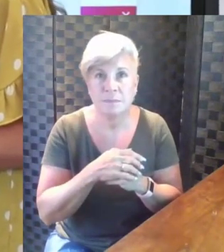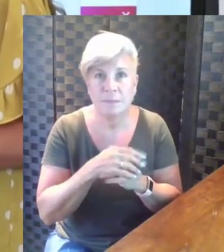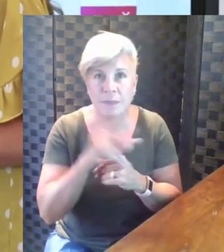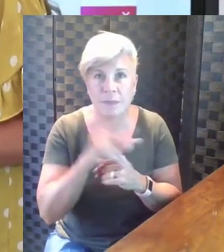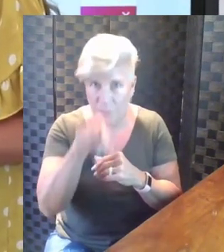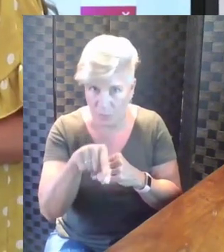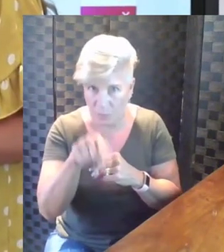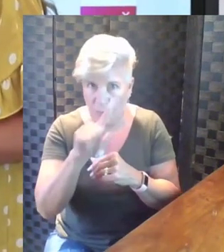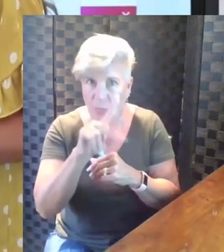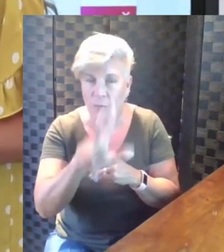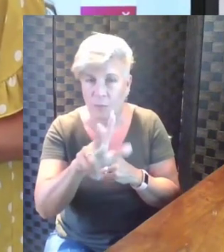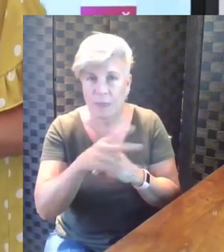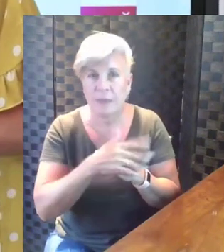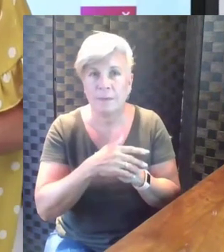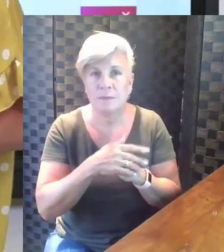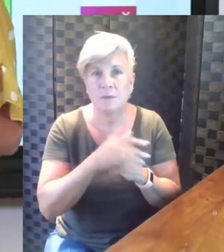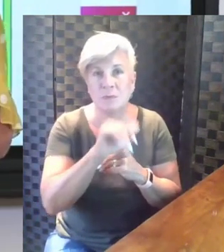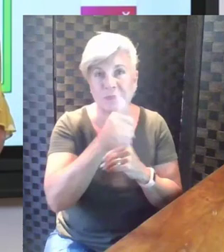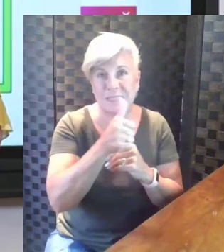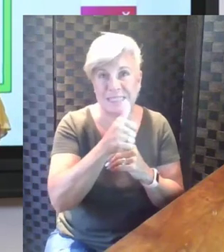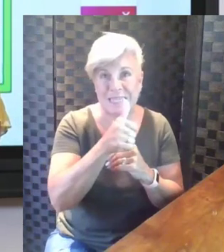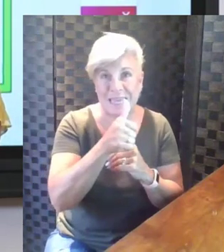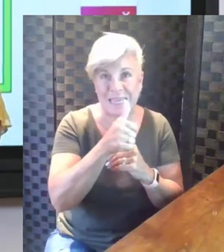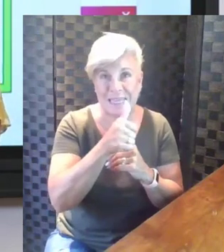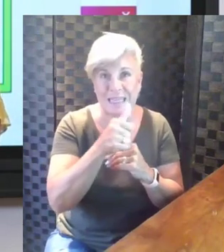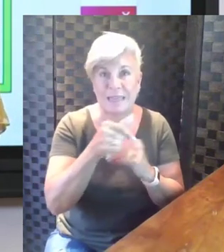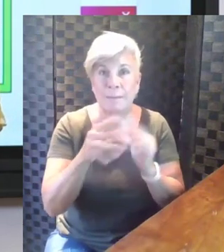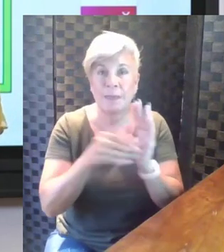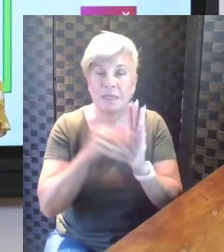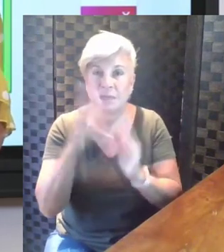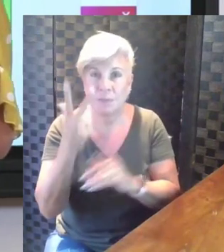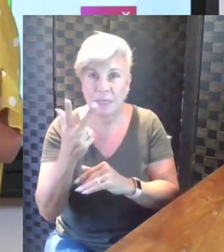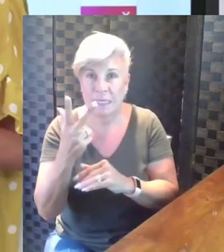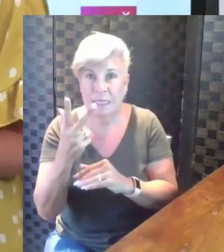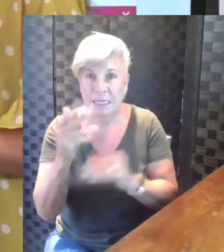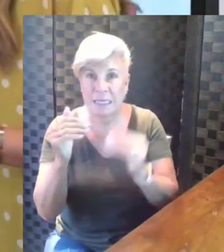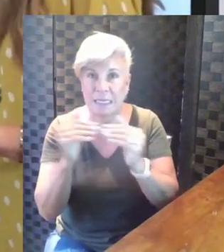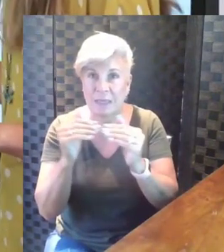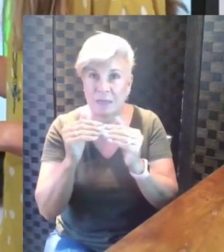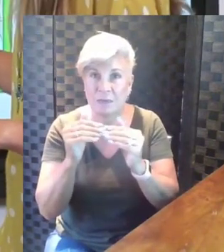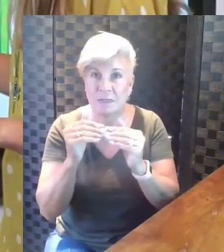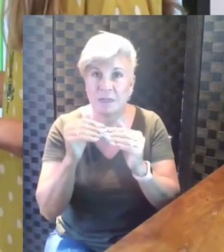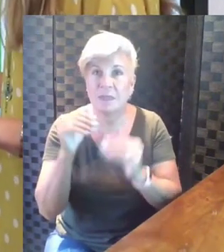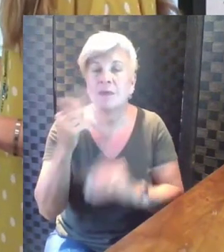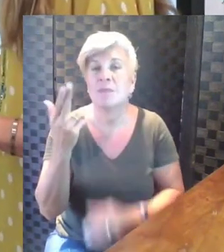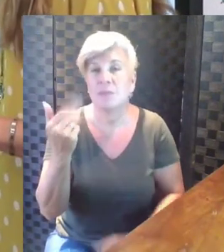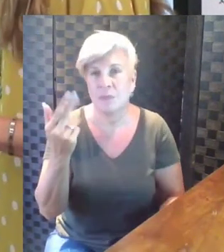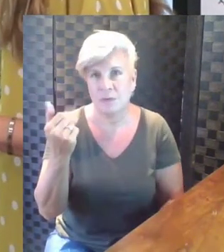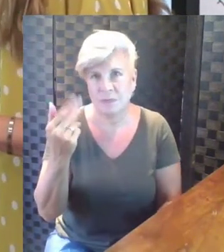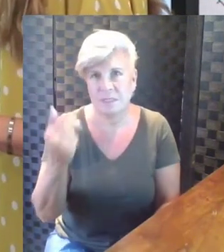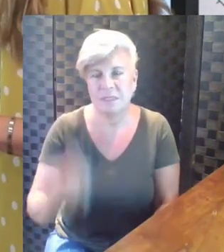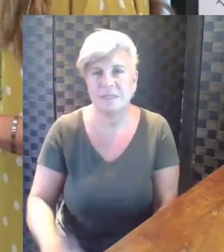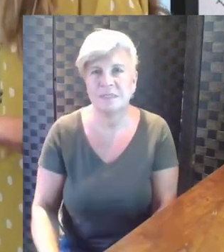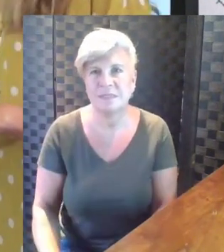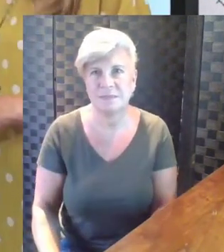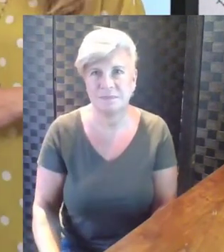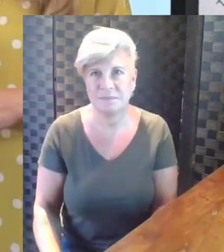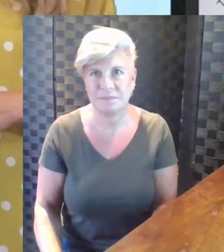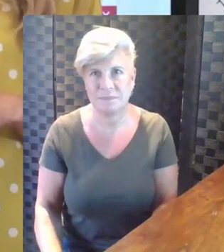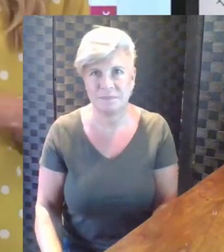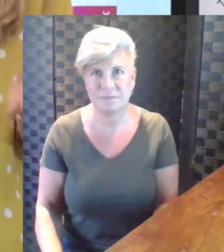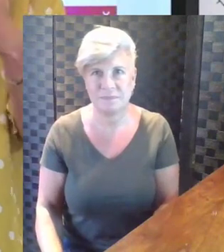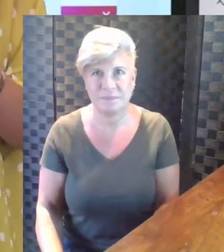and bring that down to 3. A group of 10 plus 3 more equals